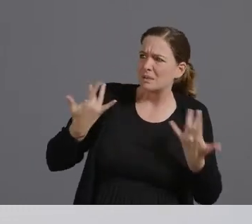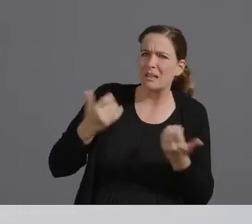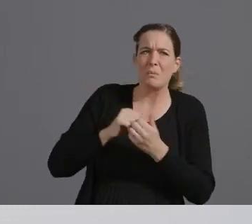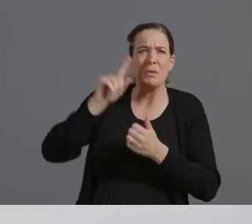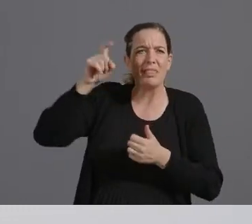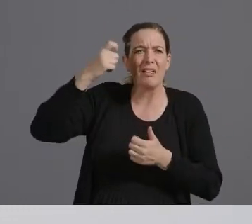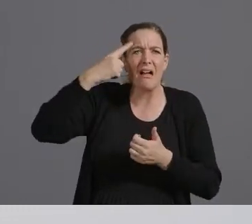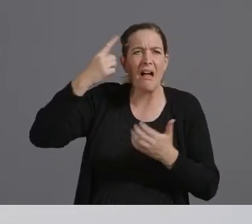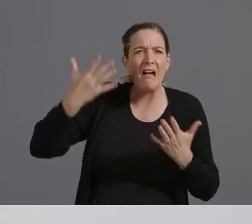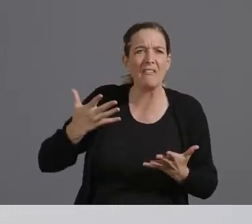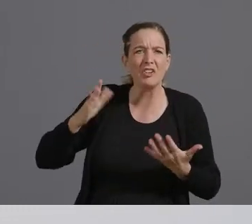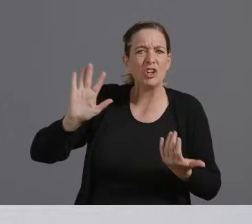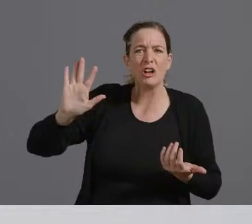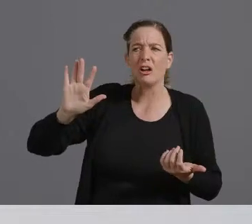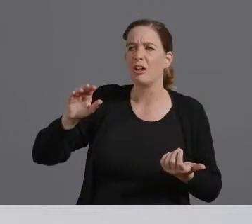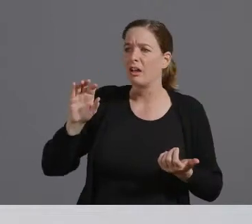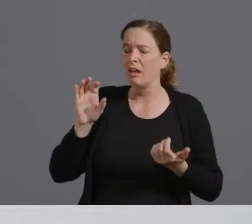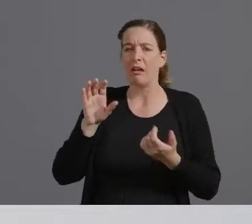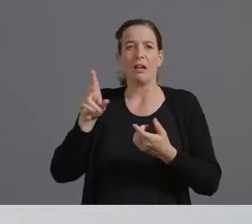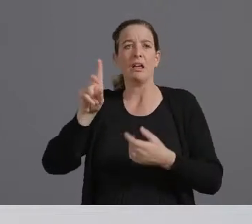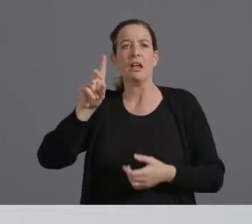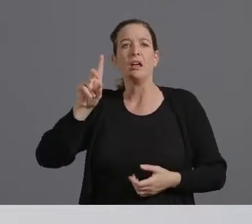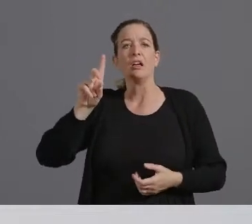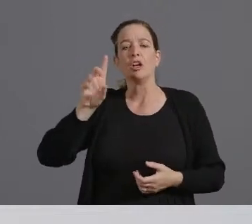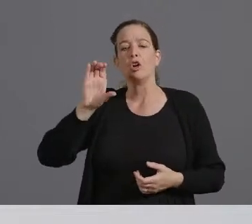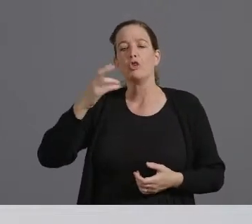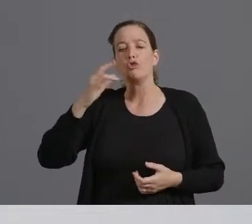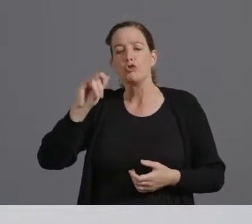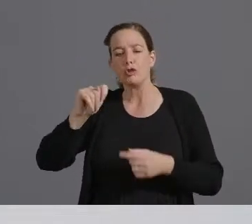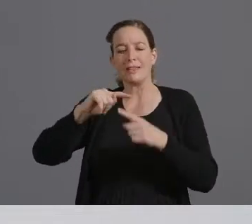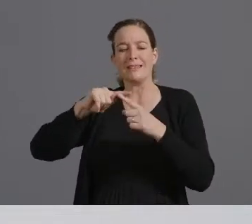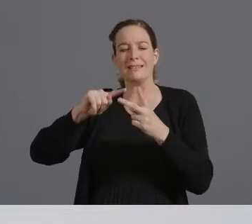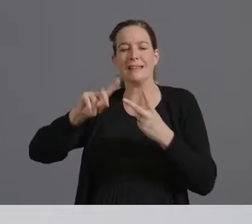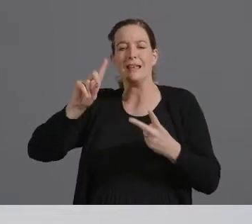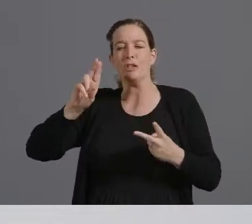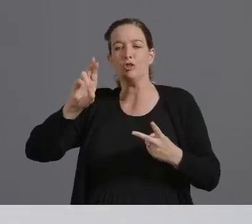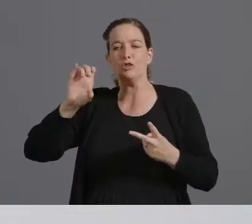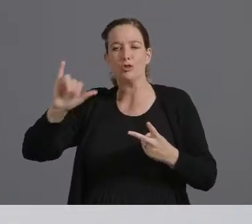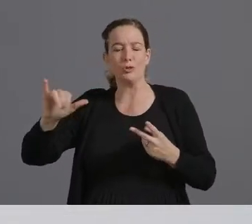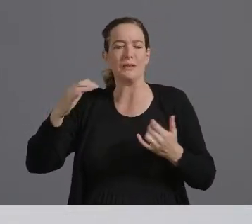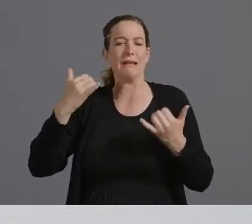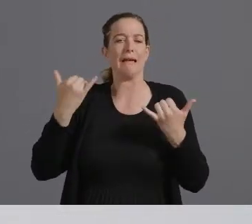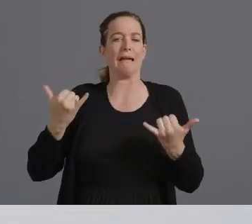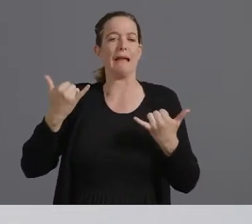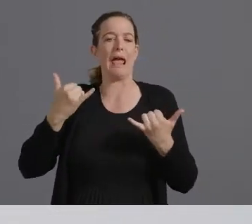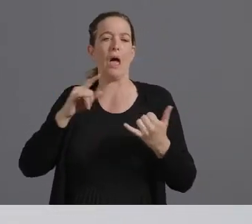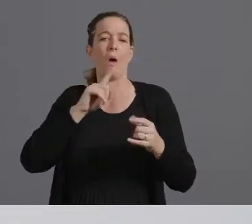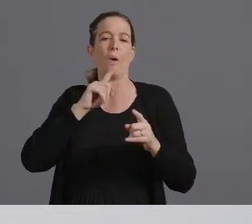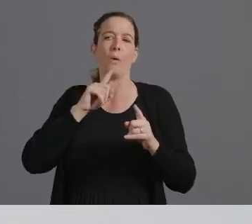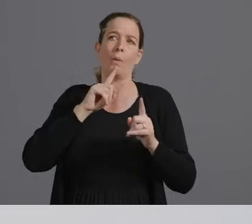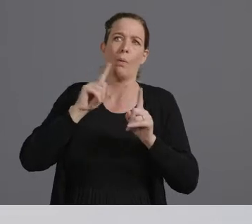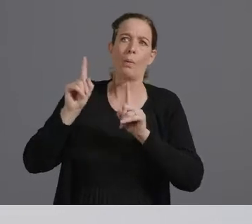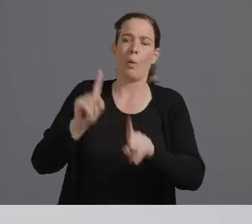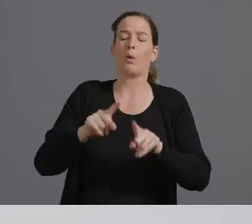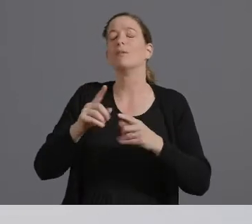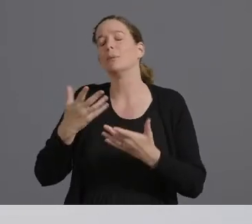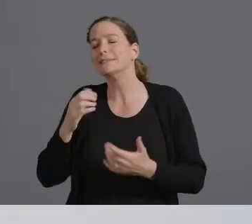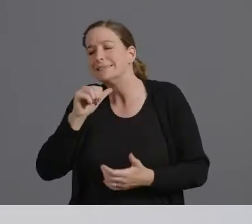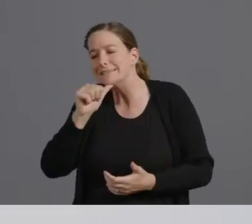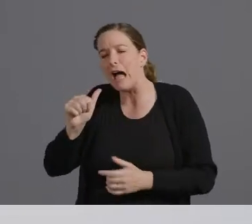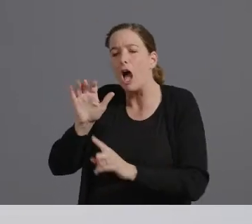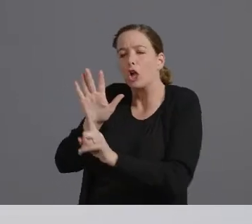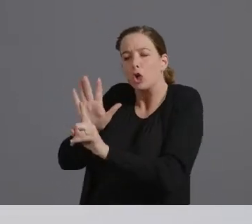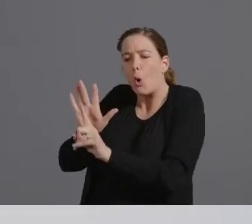that you and the governor are just finally acknowledging through this executive order. I realize this isn't your executive order, but that the